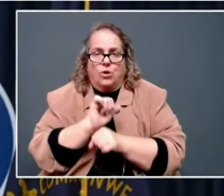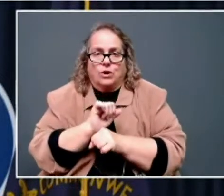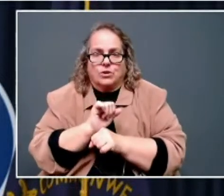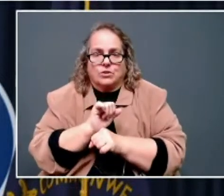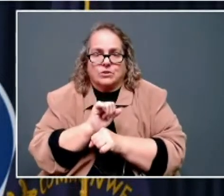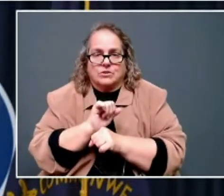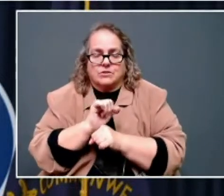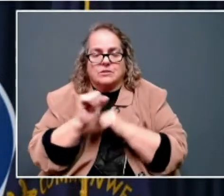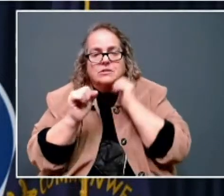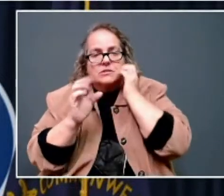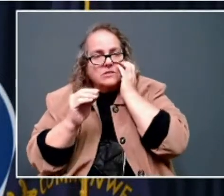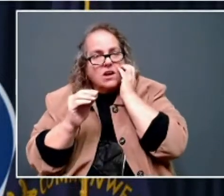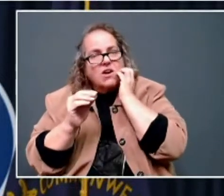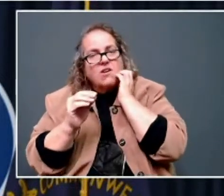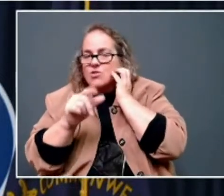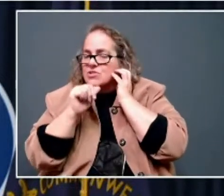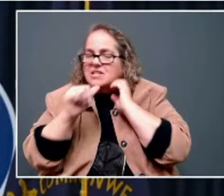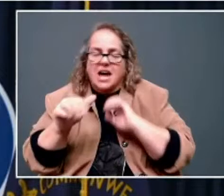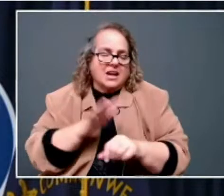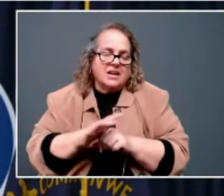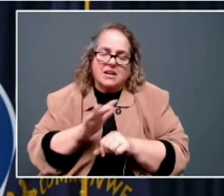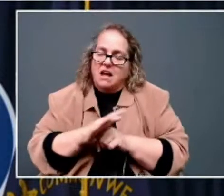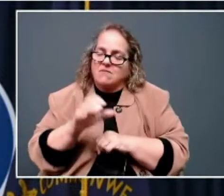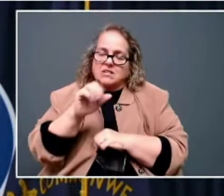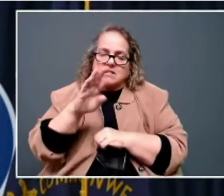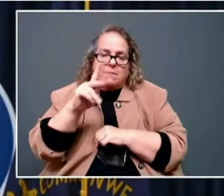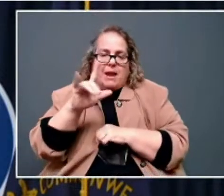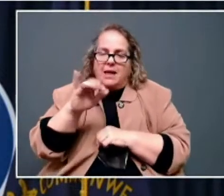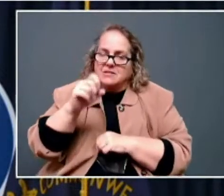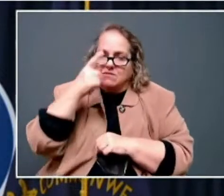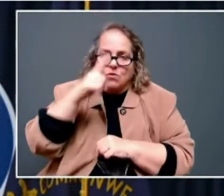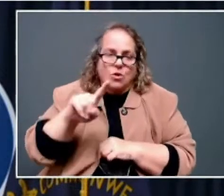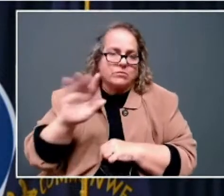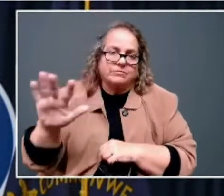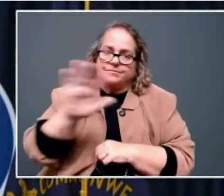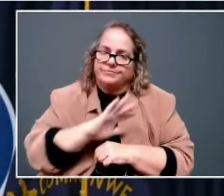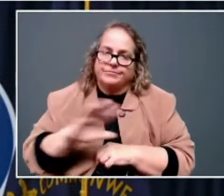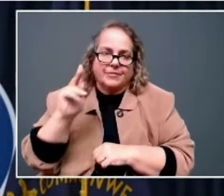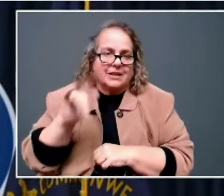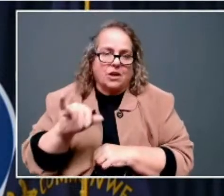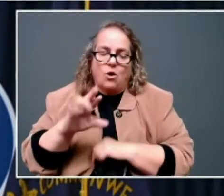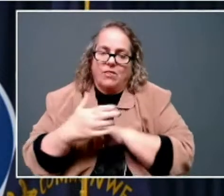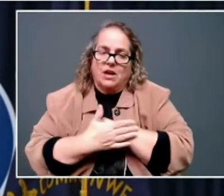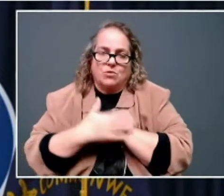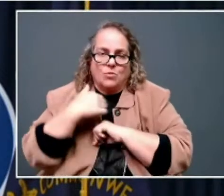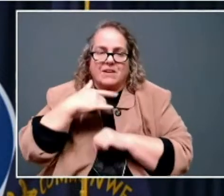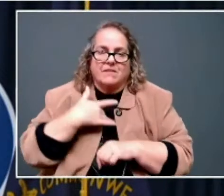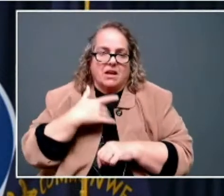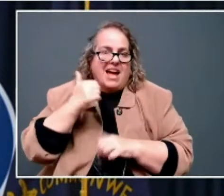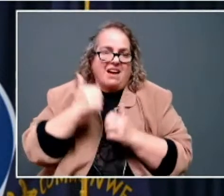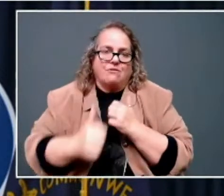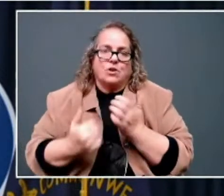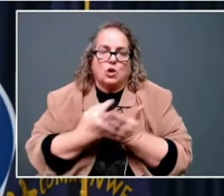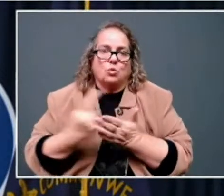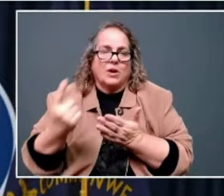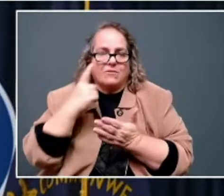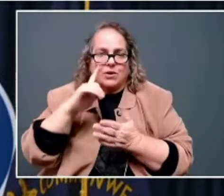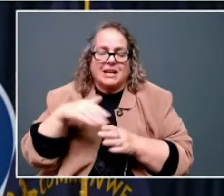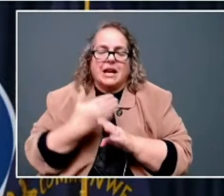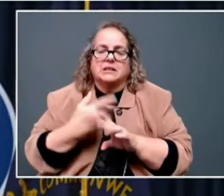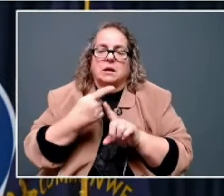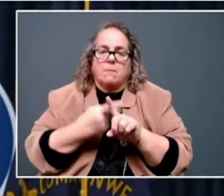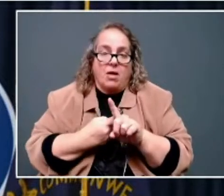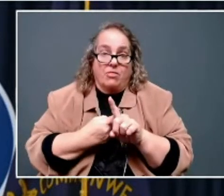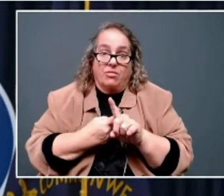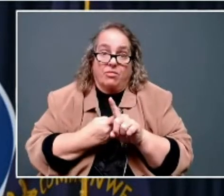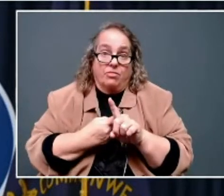and there's not nearly enough supply for the country. So we believe that every week for the next month, at least,